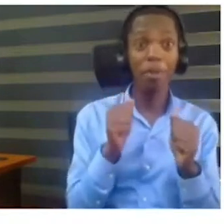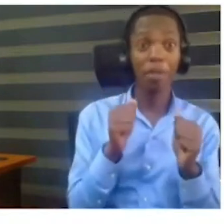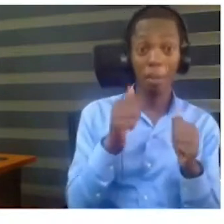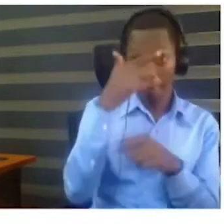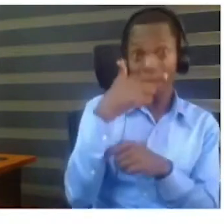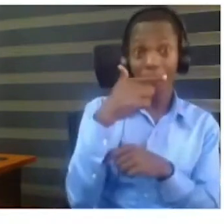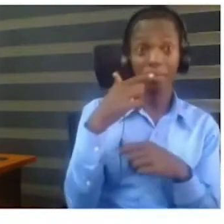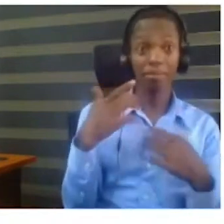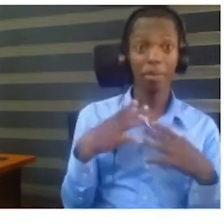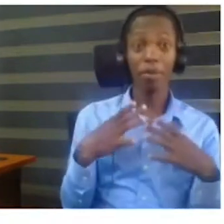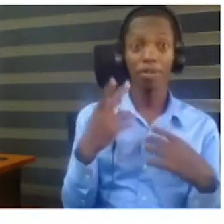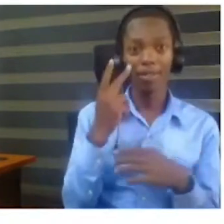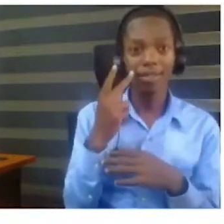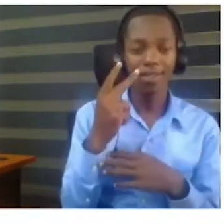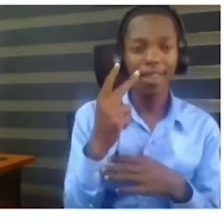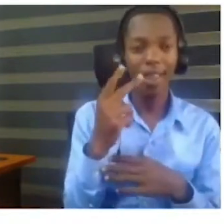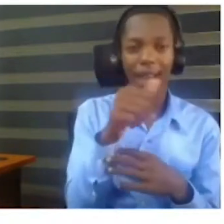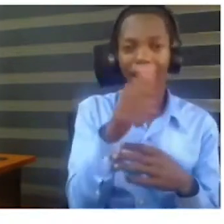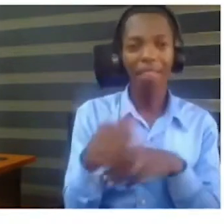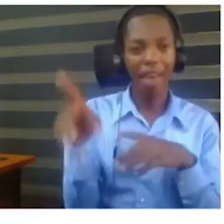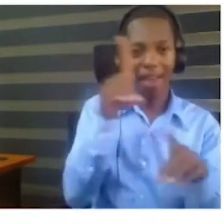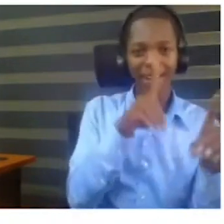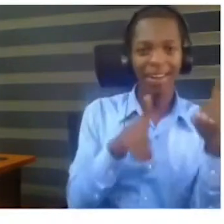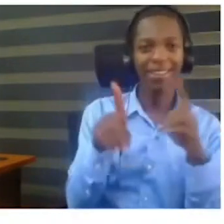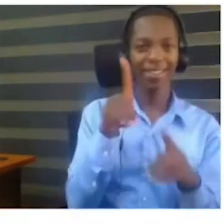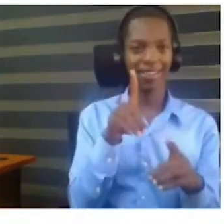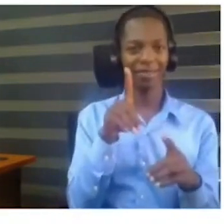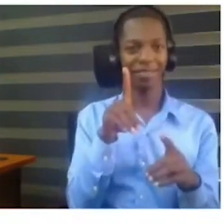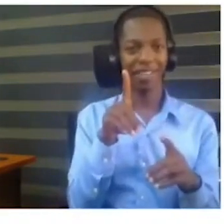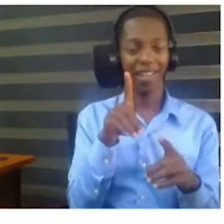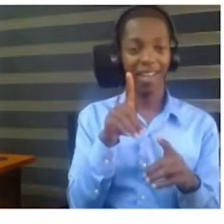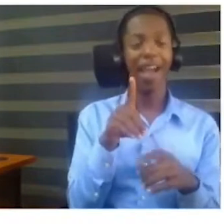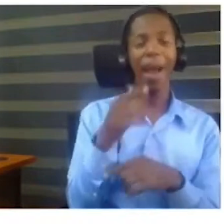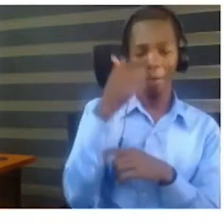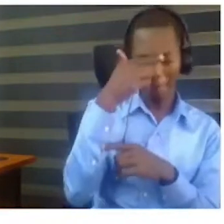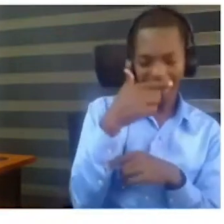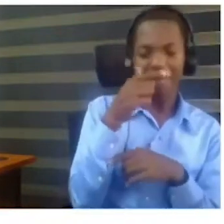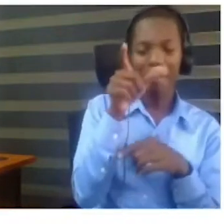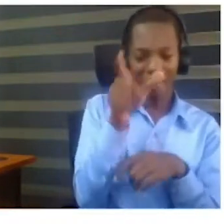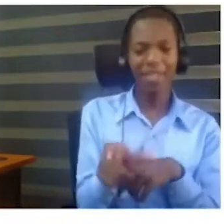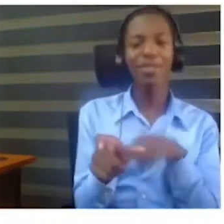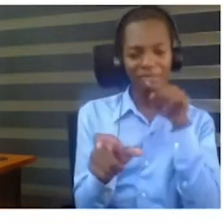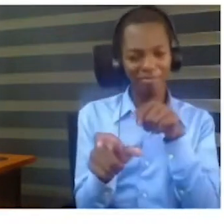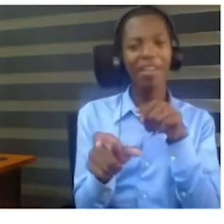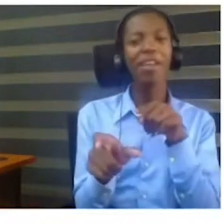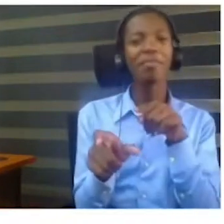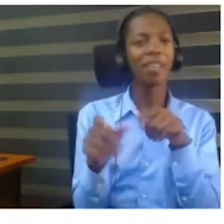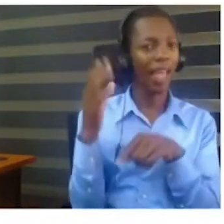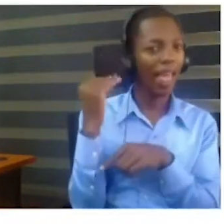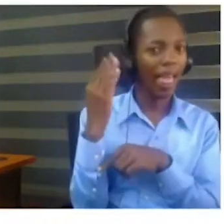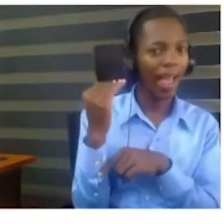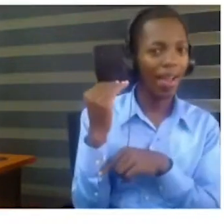A blind person who can hear the music and respond and engage to the